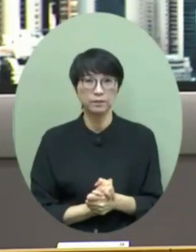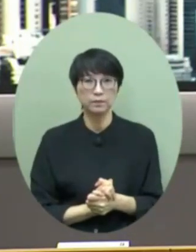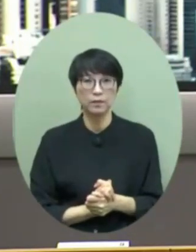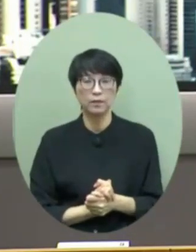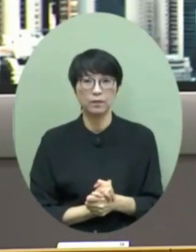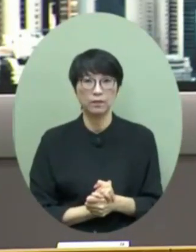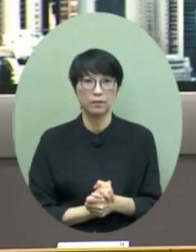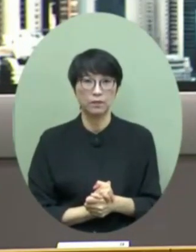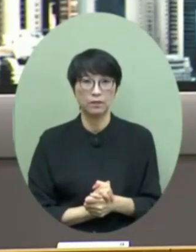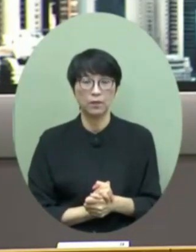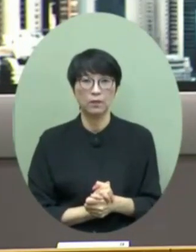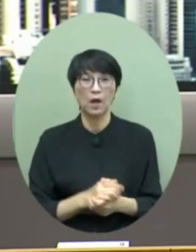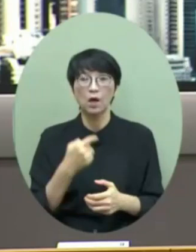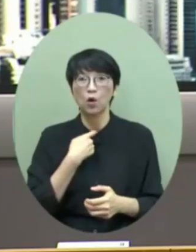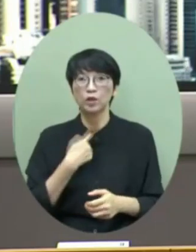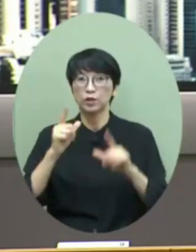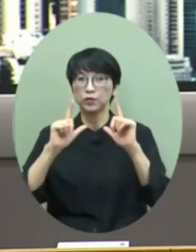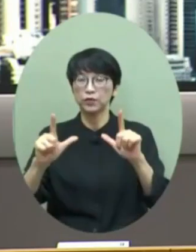second question.